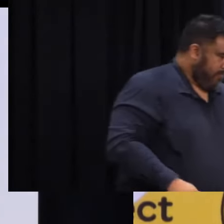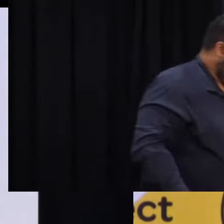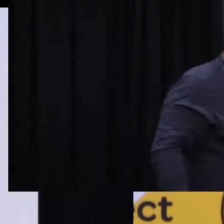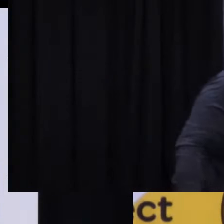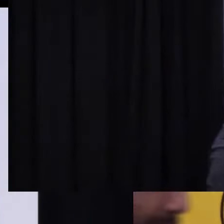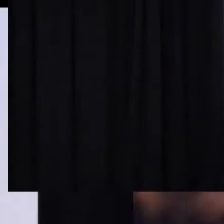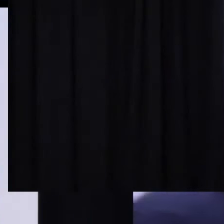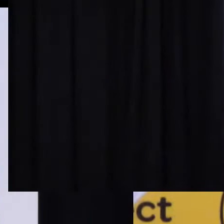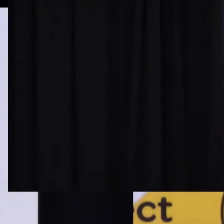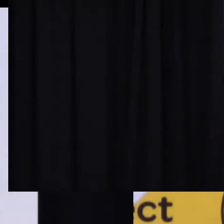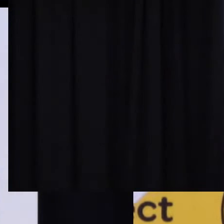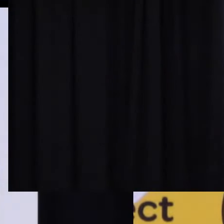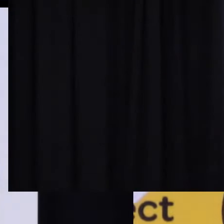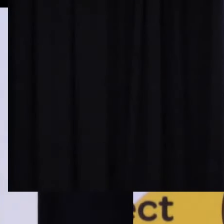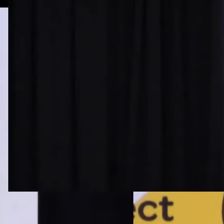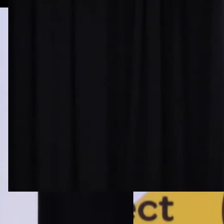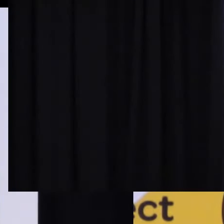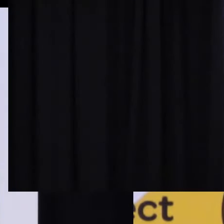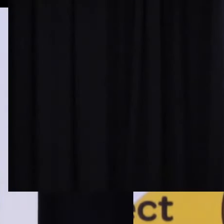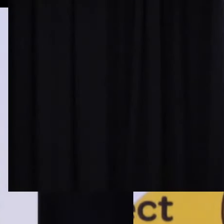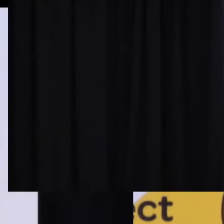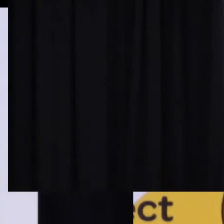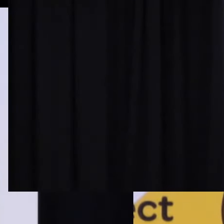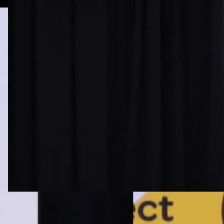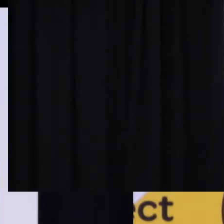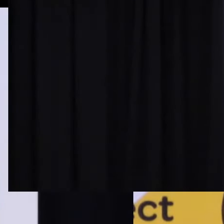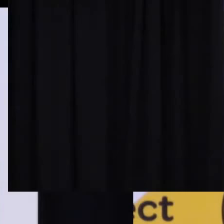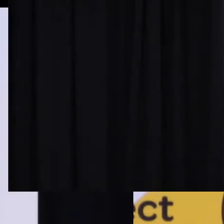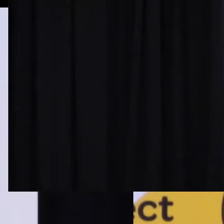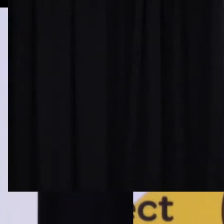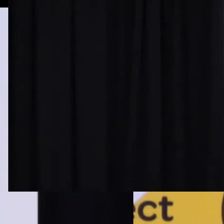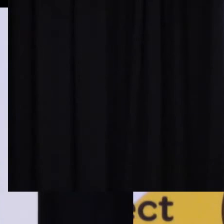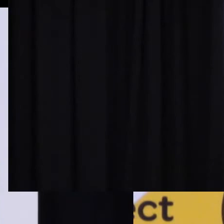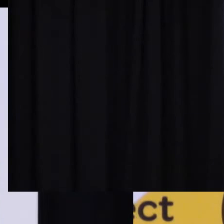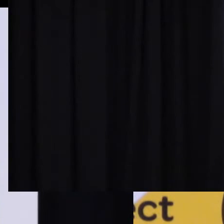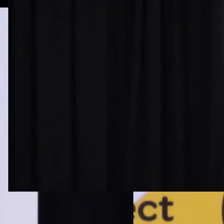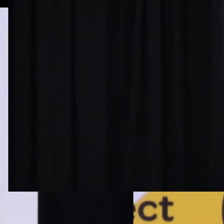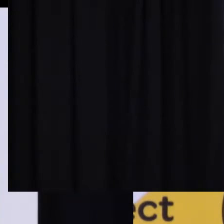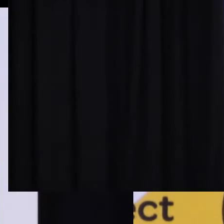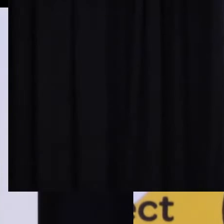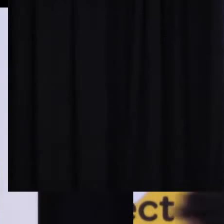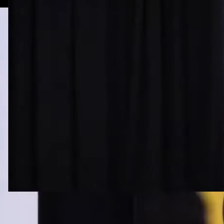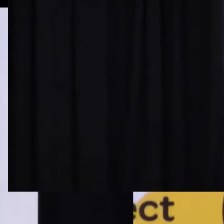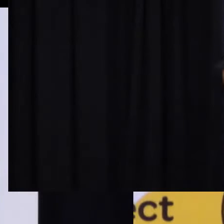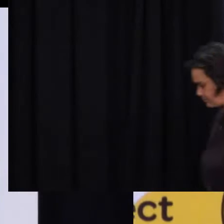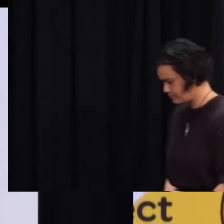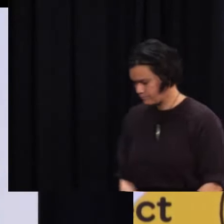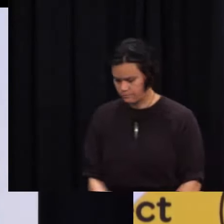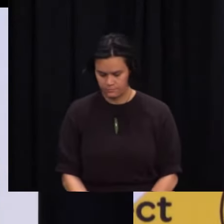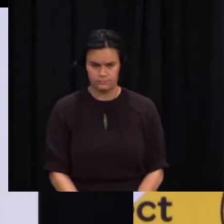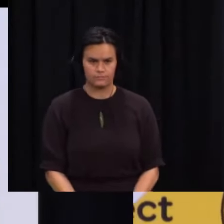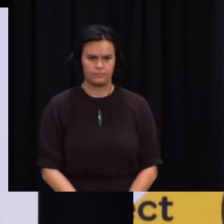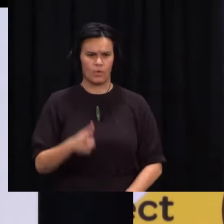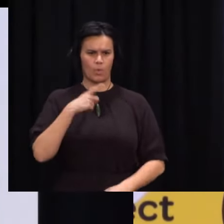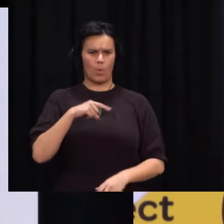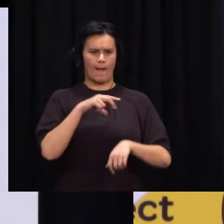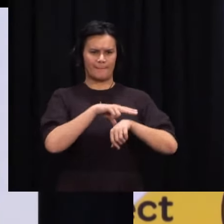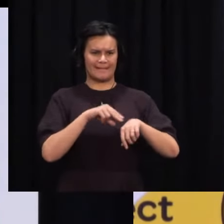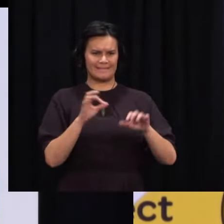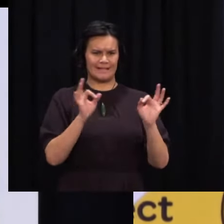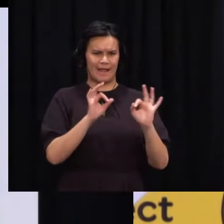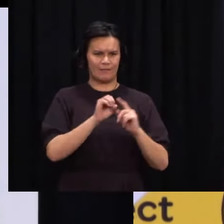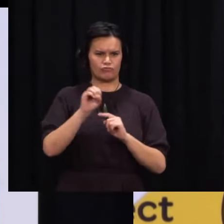them? I'd need to ask that of corrections. I don't believe it's necessarily the case that every prisoner, once they're bailed and GPS tracked, is then individually